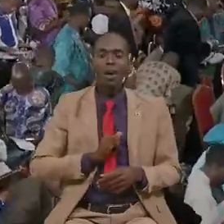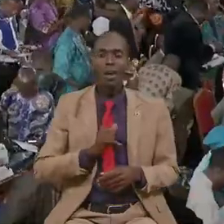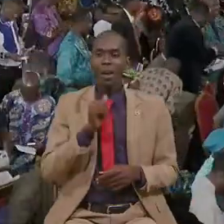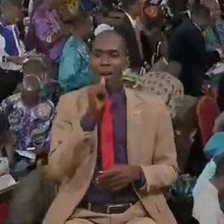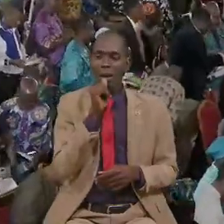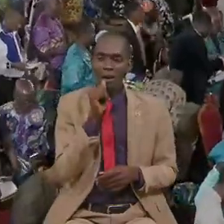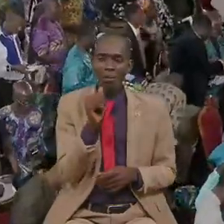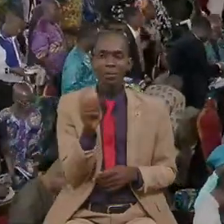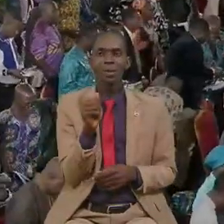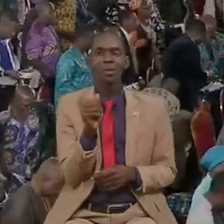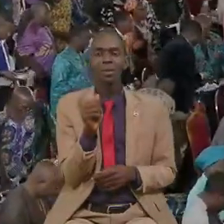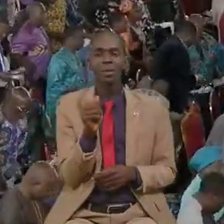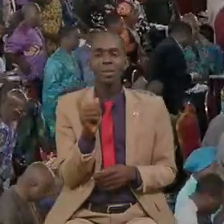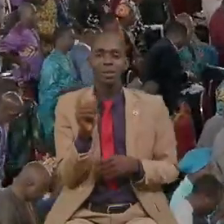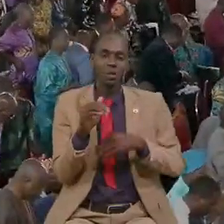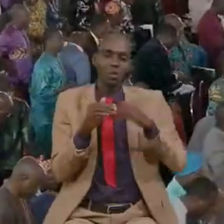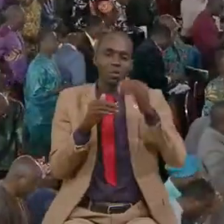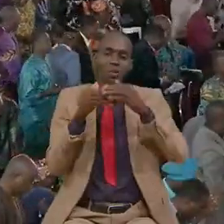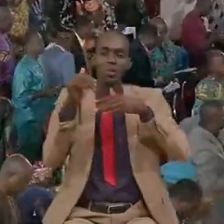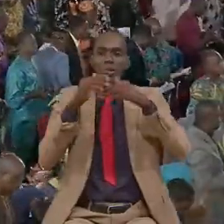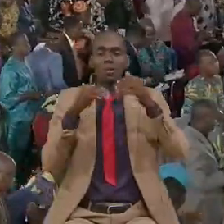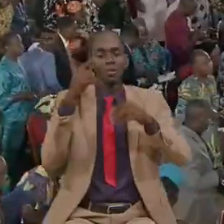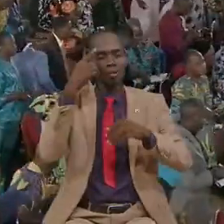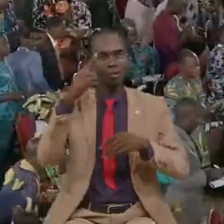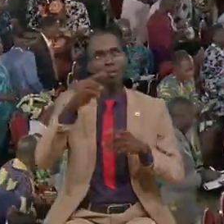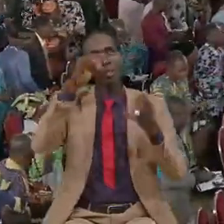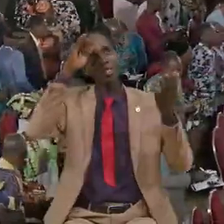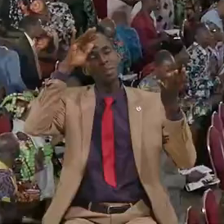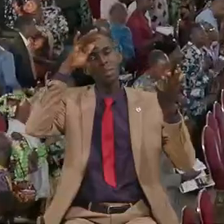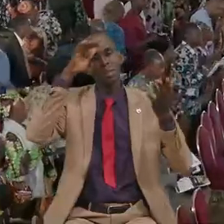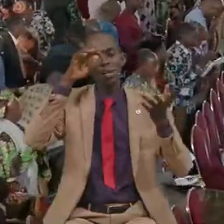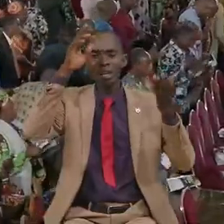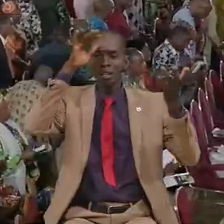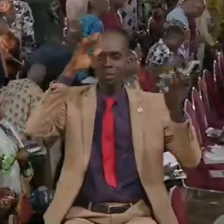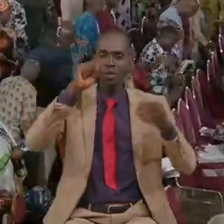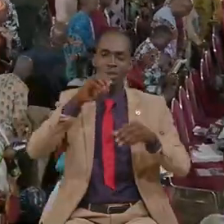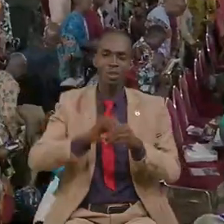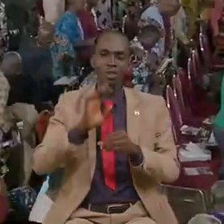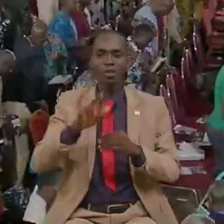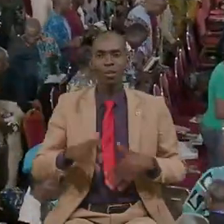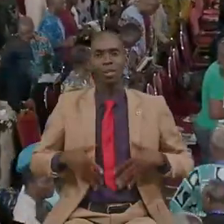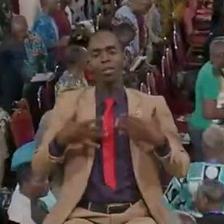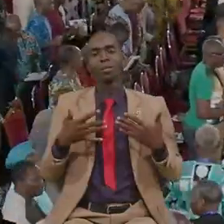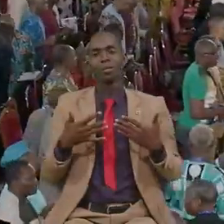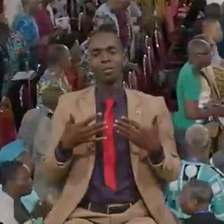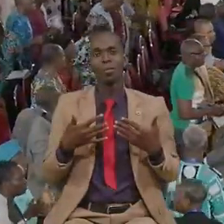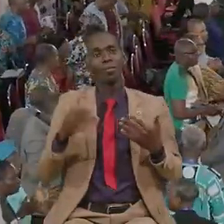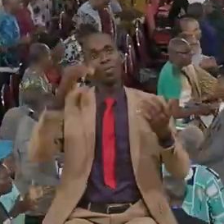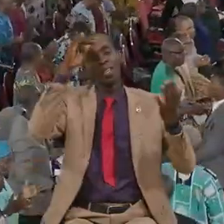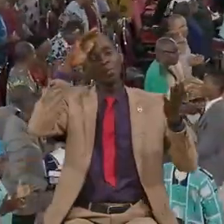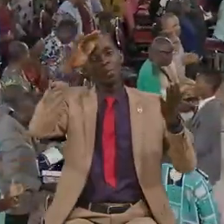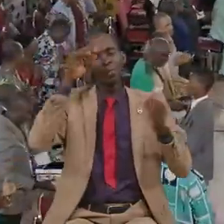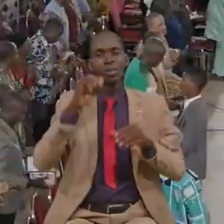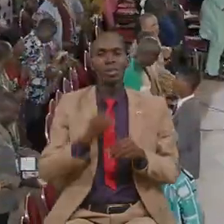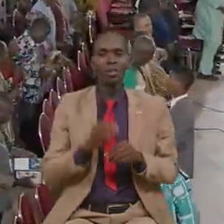being edified for expectation. Expectation in your life. Expectation in